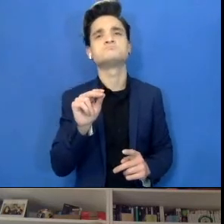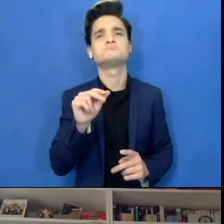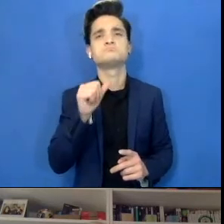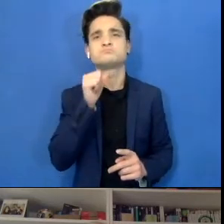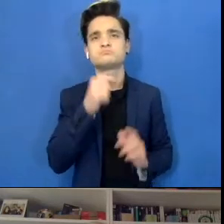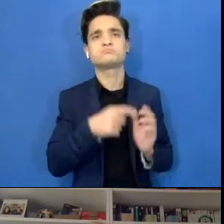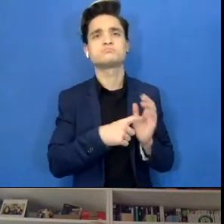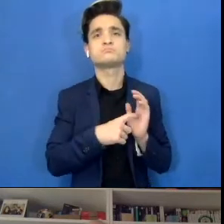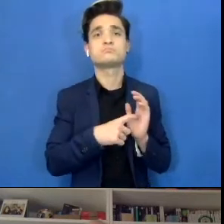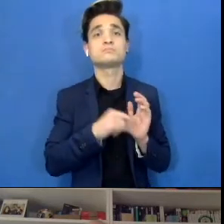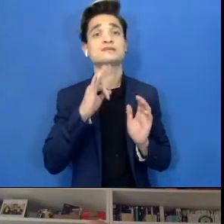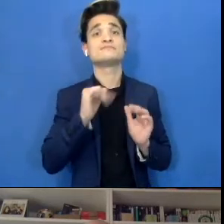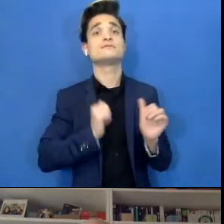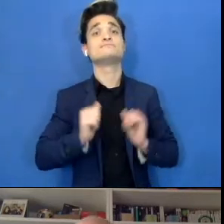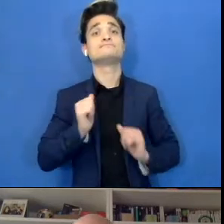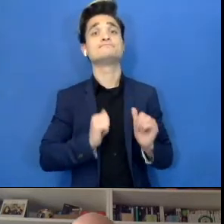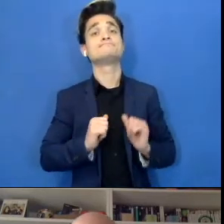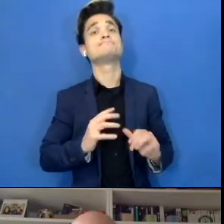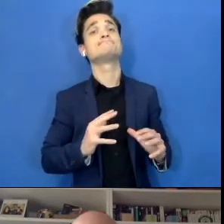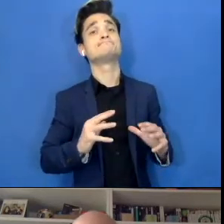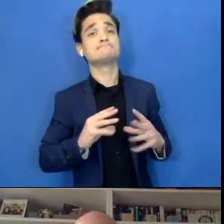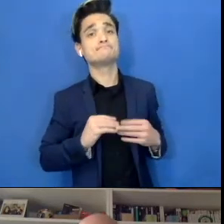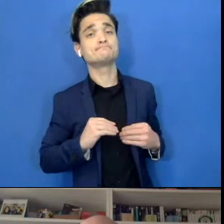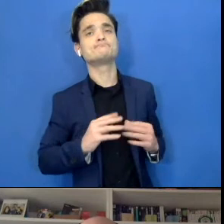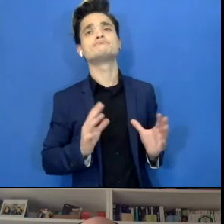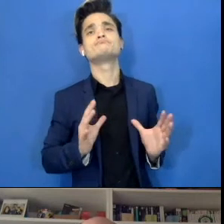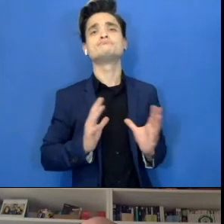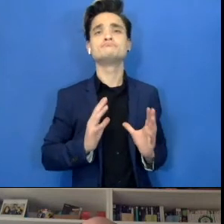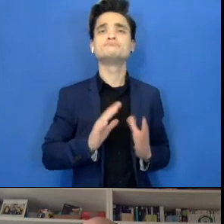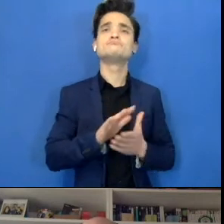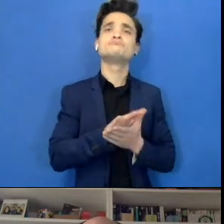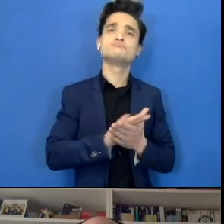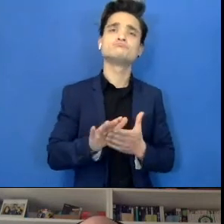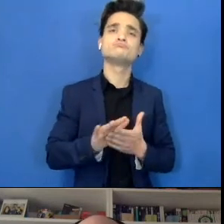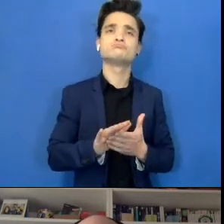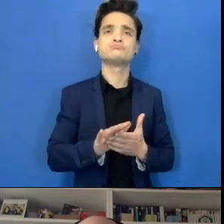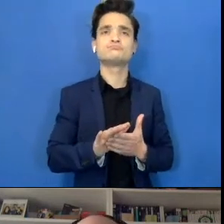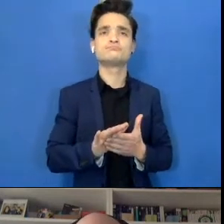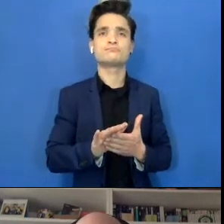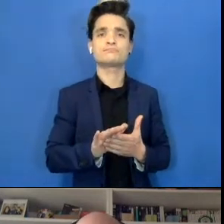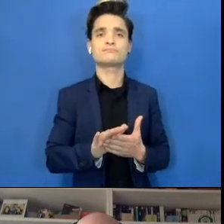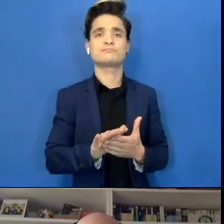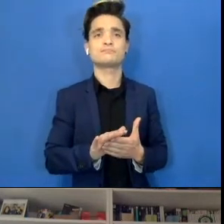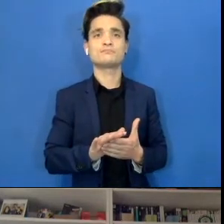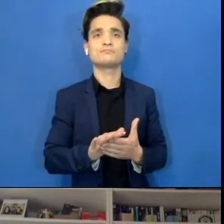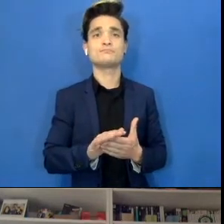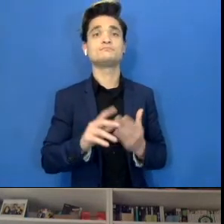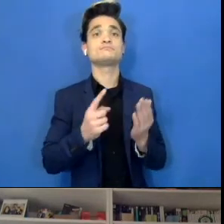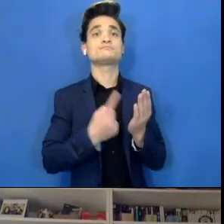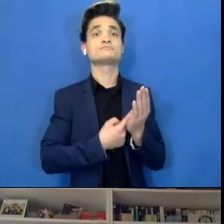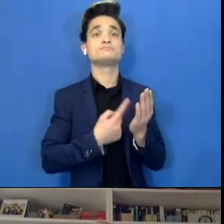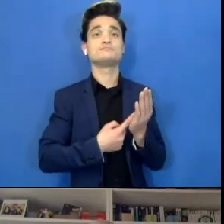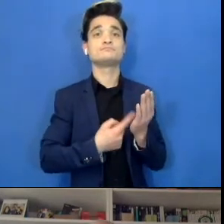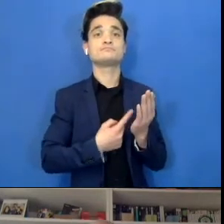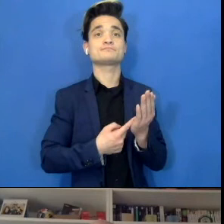The other thing what I wanted to mention to what you said before, how to do a no or what a no can be on stage, for example, to me the question